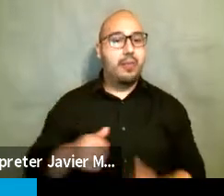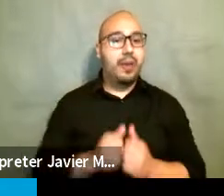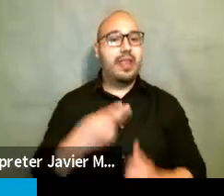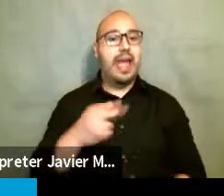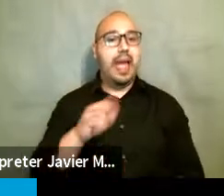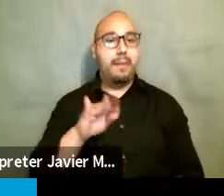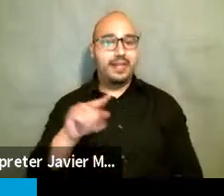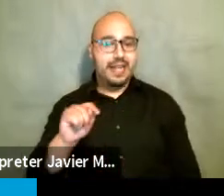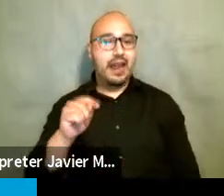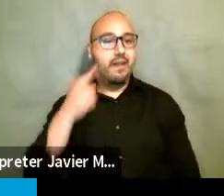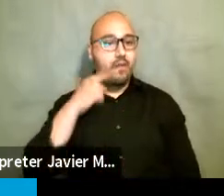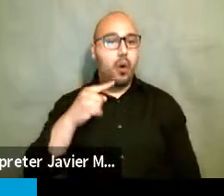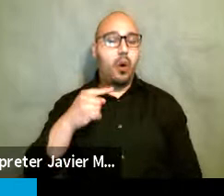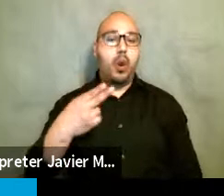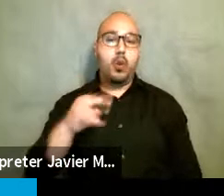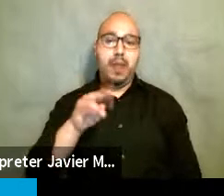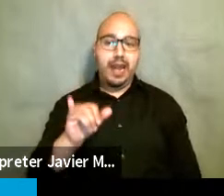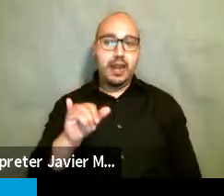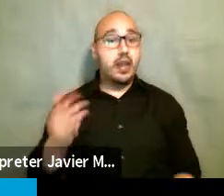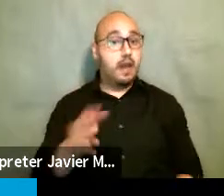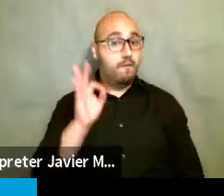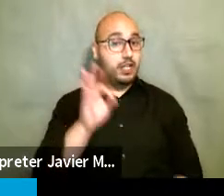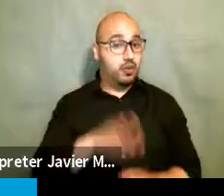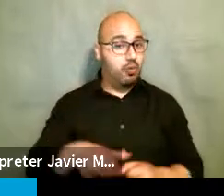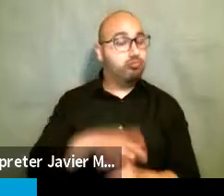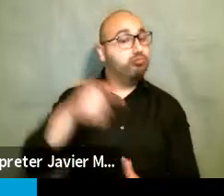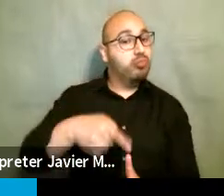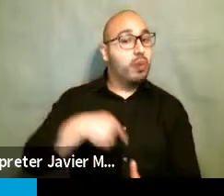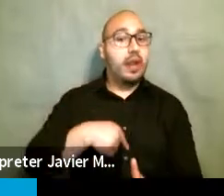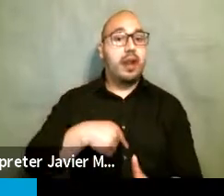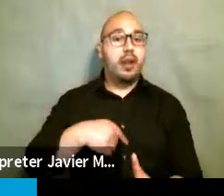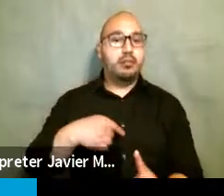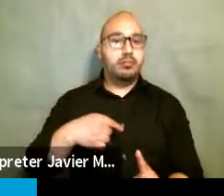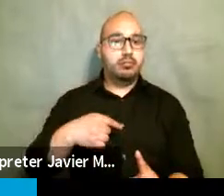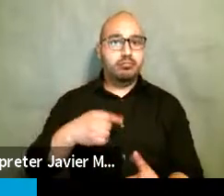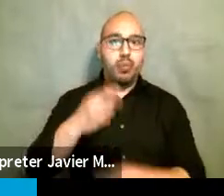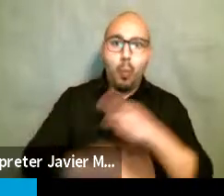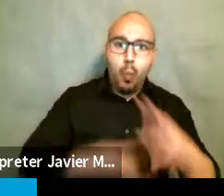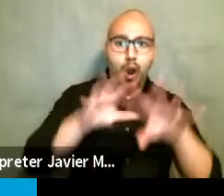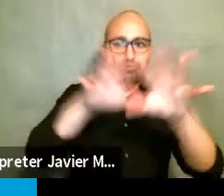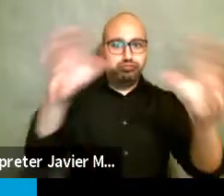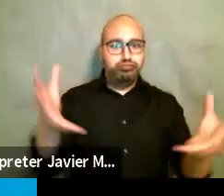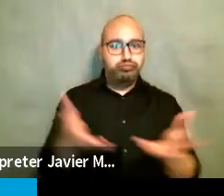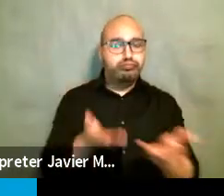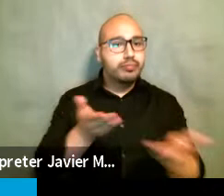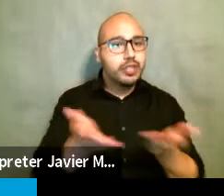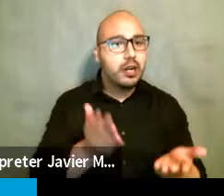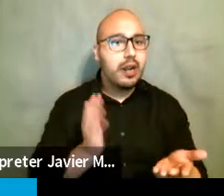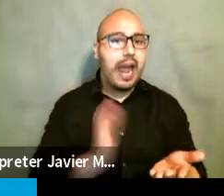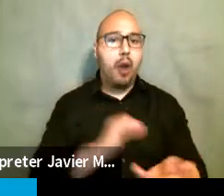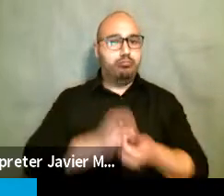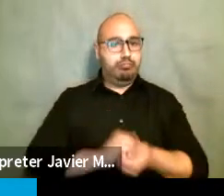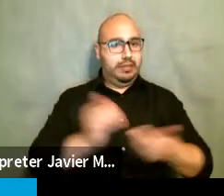area. Habitat for Humanity is an international organization, meaning we do serve all over the world. Our affiliate here in the Greater